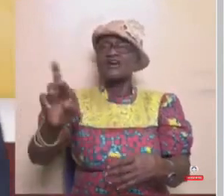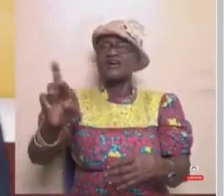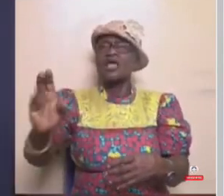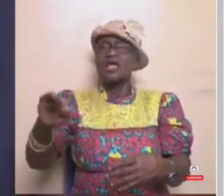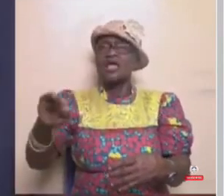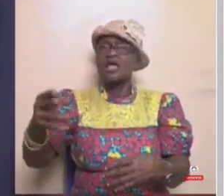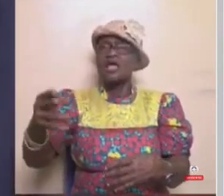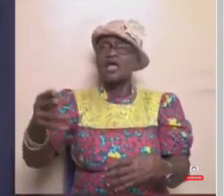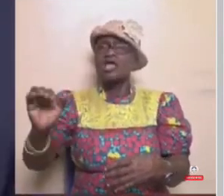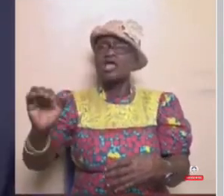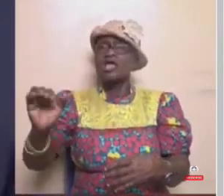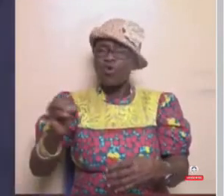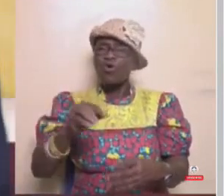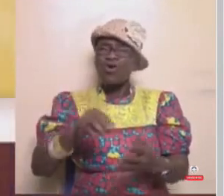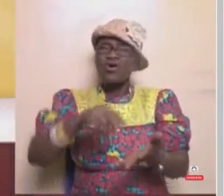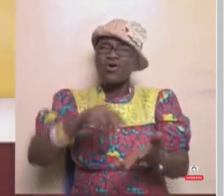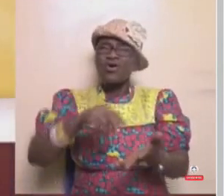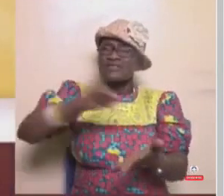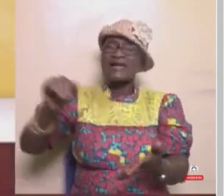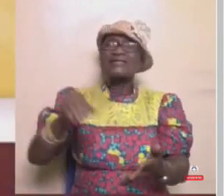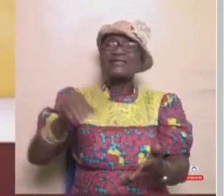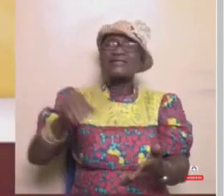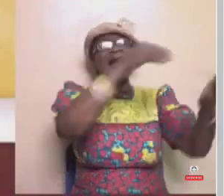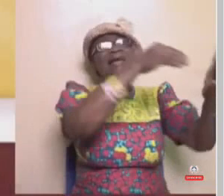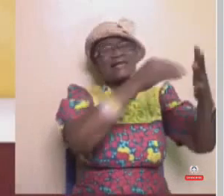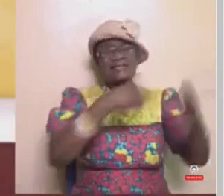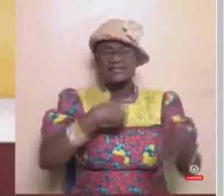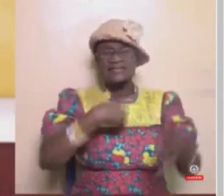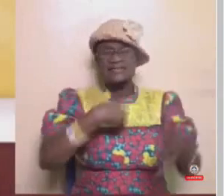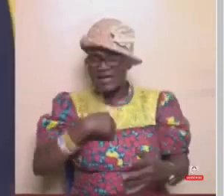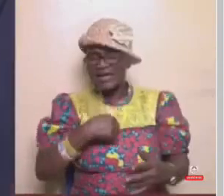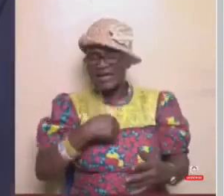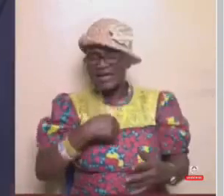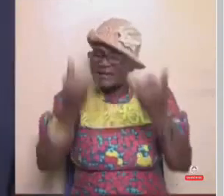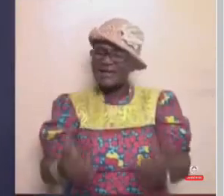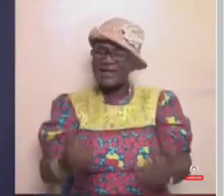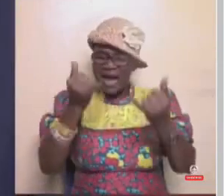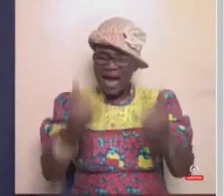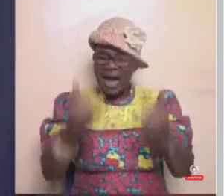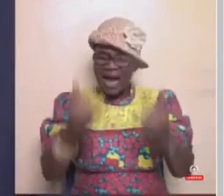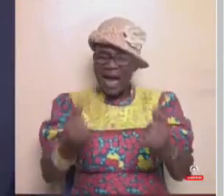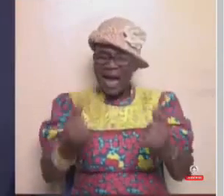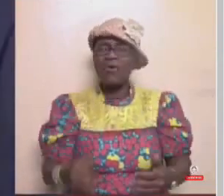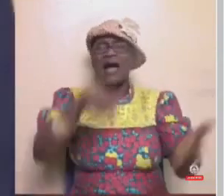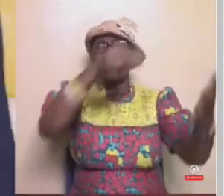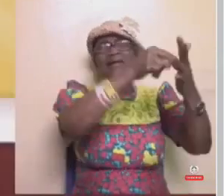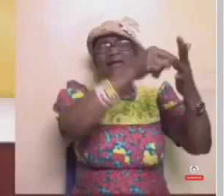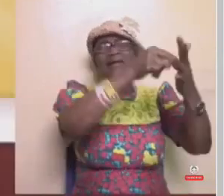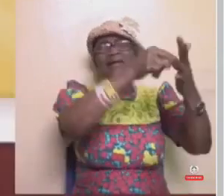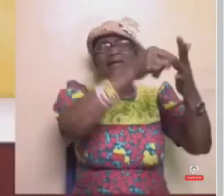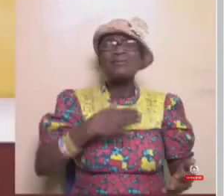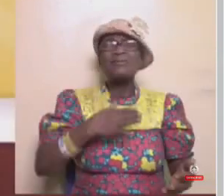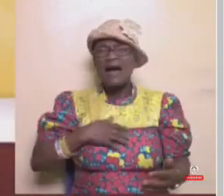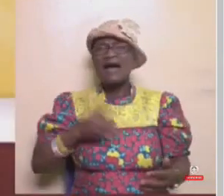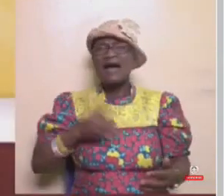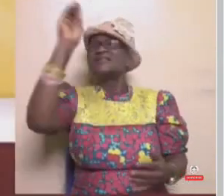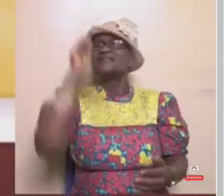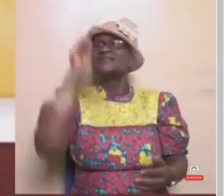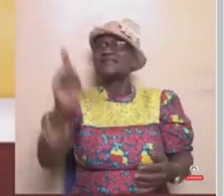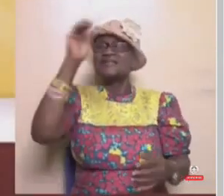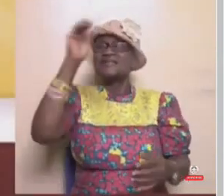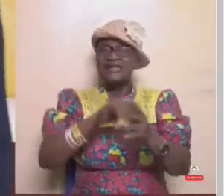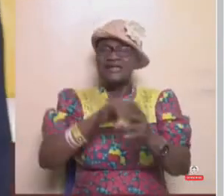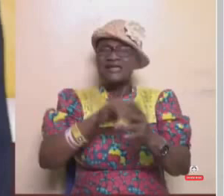Father, destroy every wall of Jericho standing against my destiny in the name of